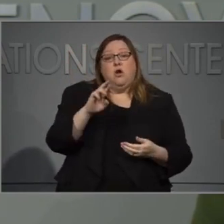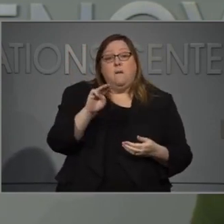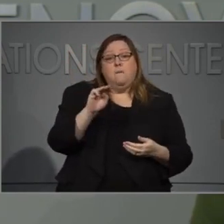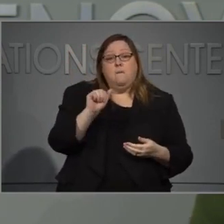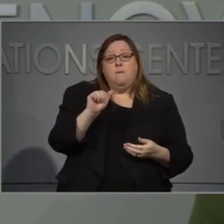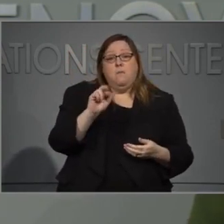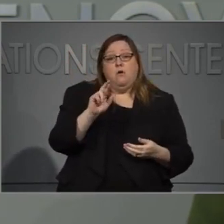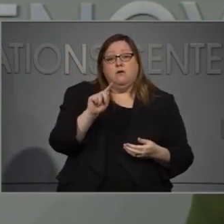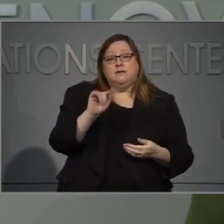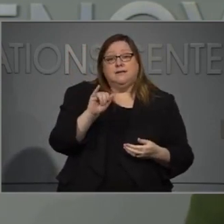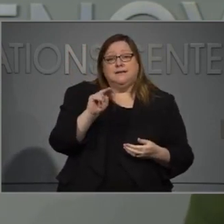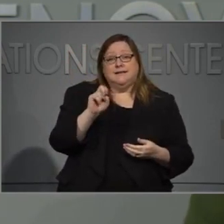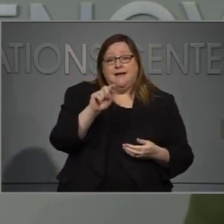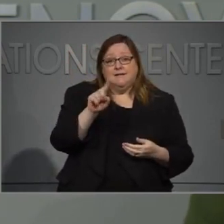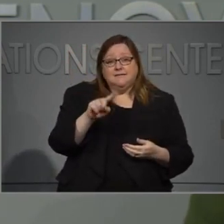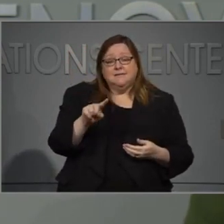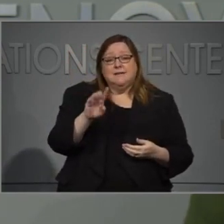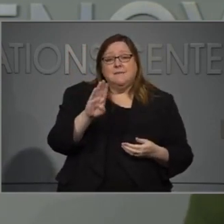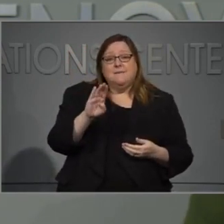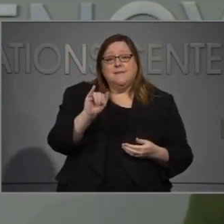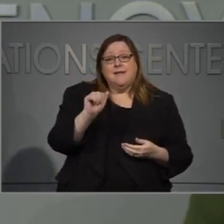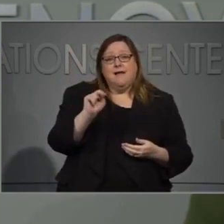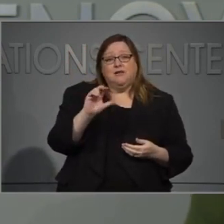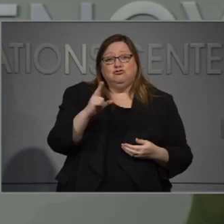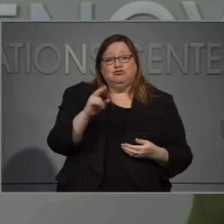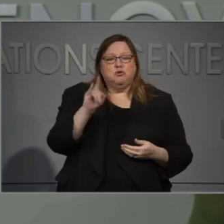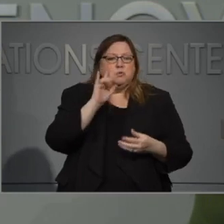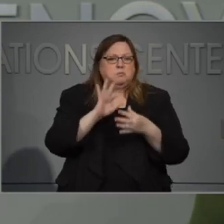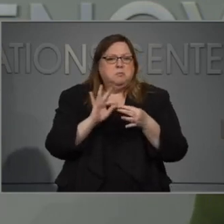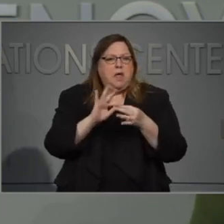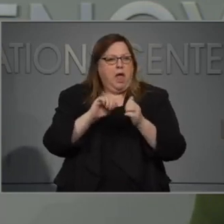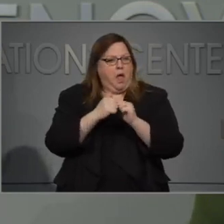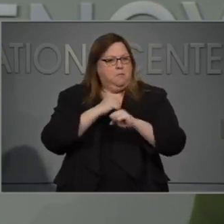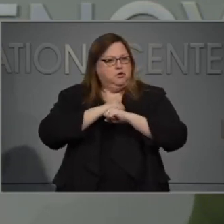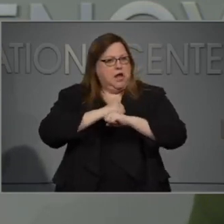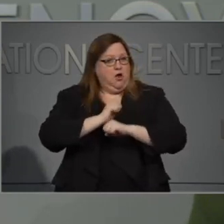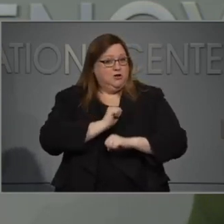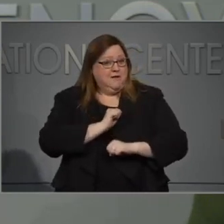protect ourselves and our families from this virus. Dr. Bianchi.